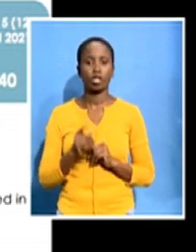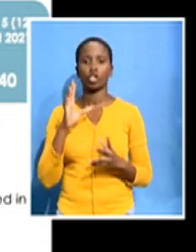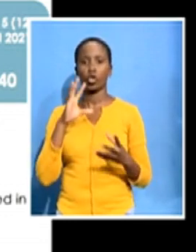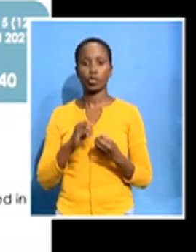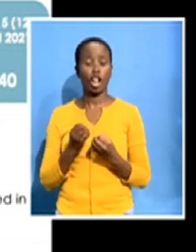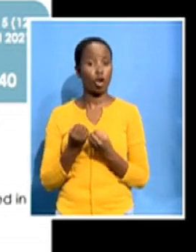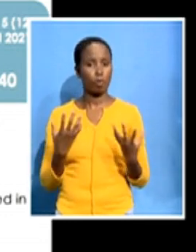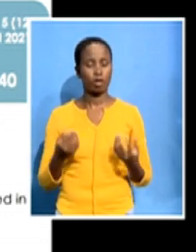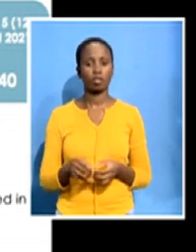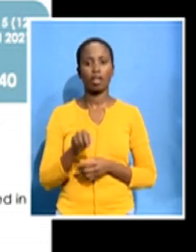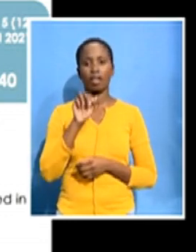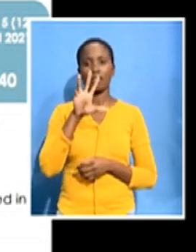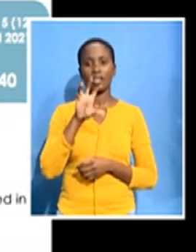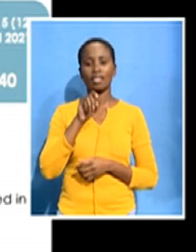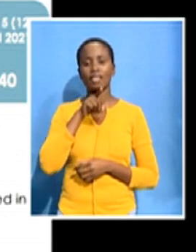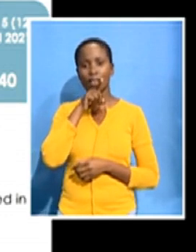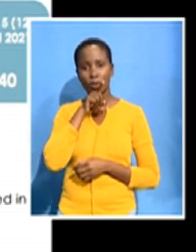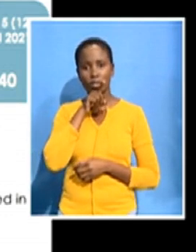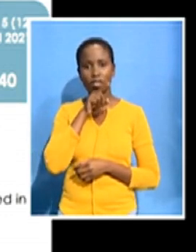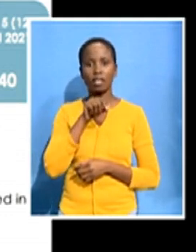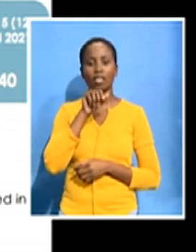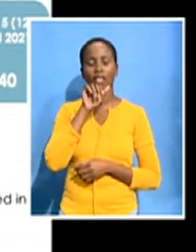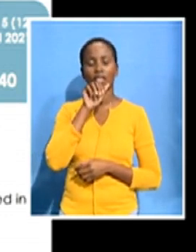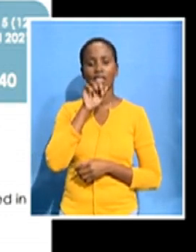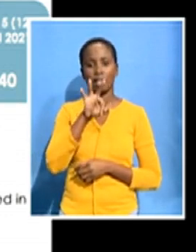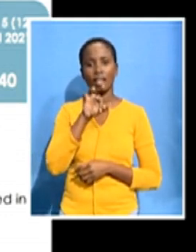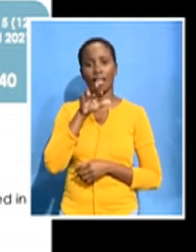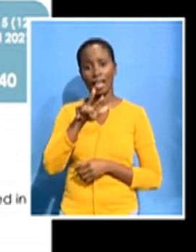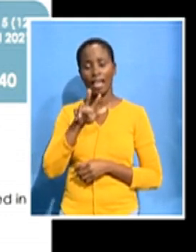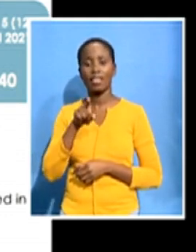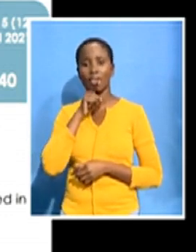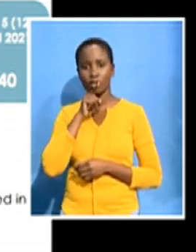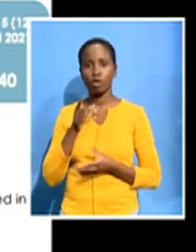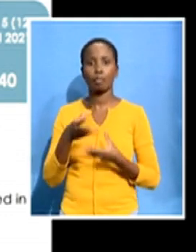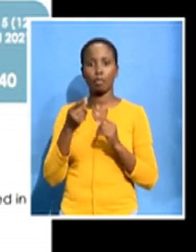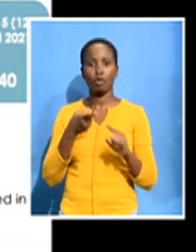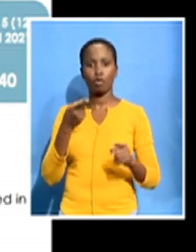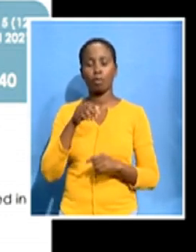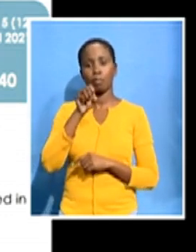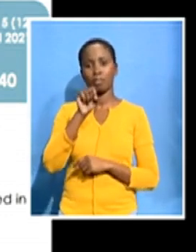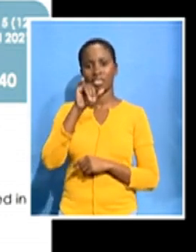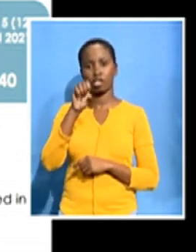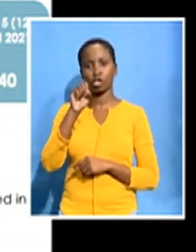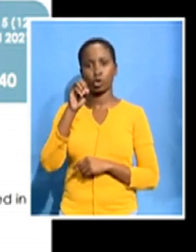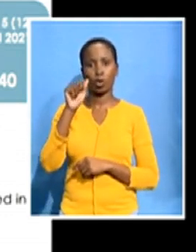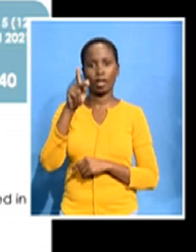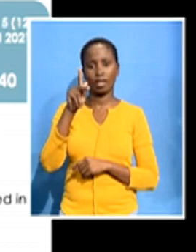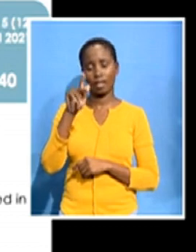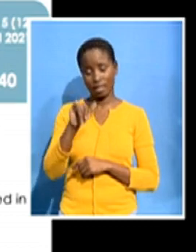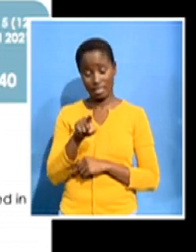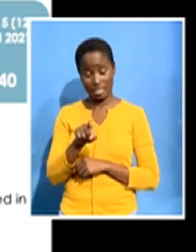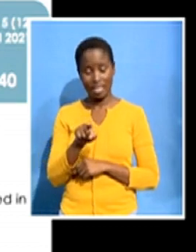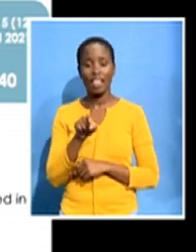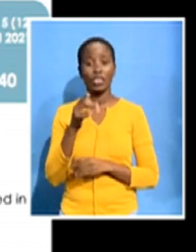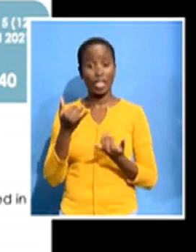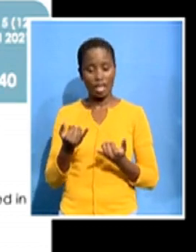90,308 doses will have been received by Sisonke. And that now will be able to cover almost 68% of our